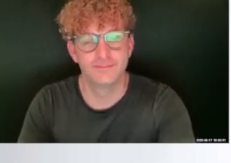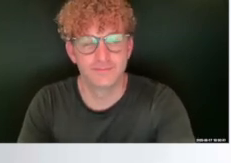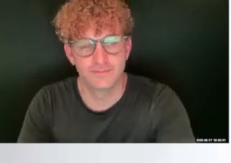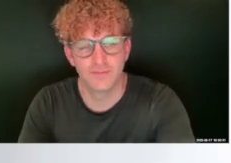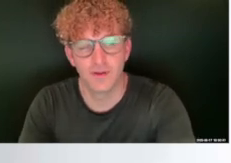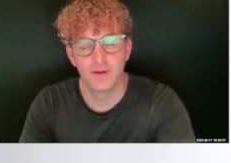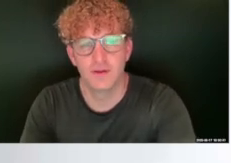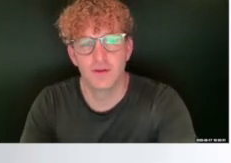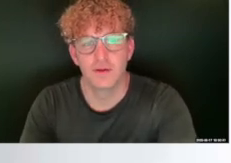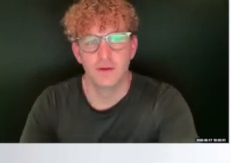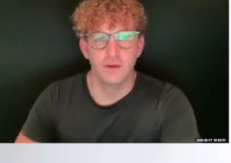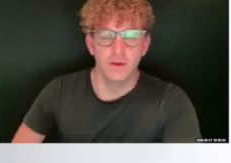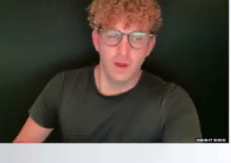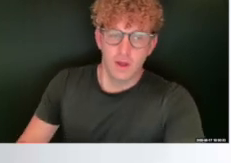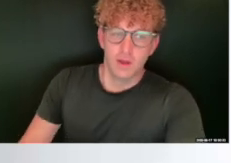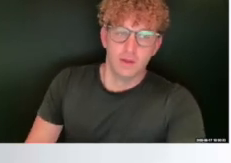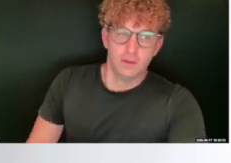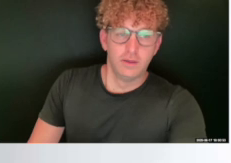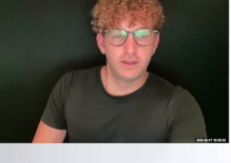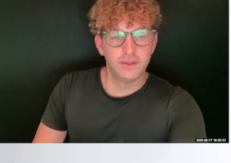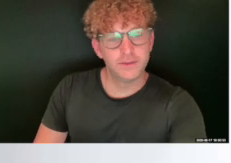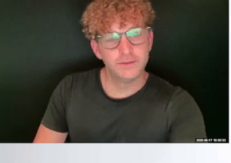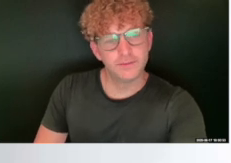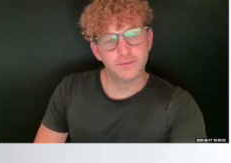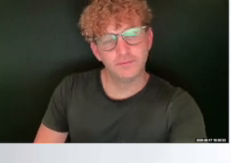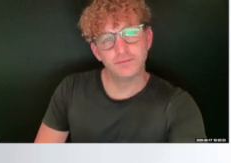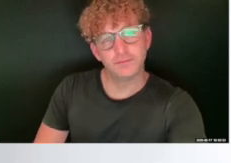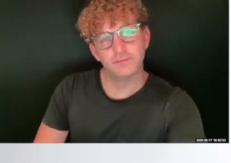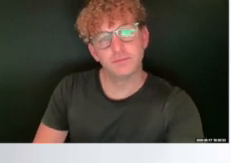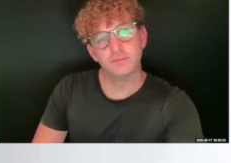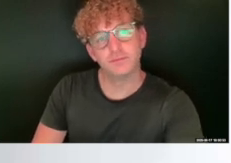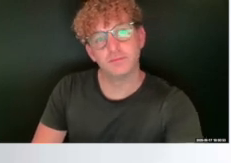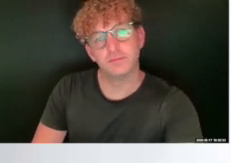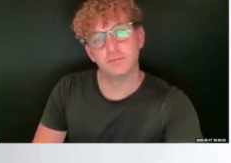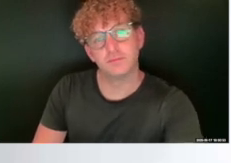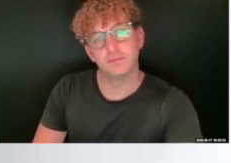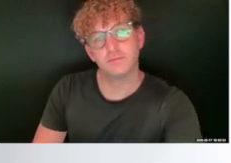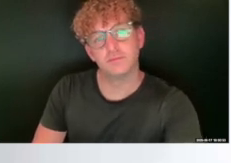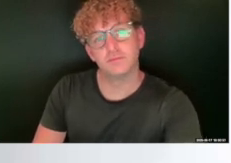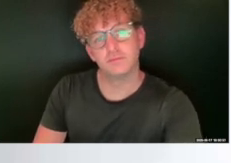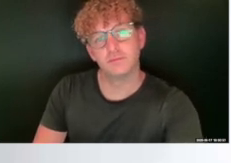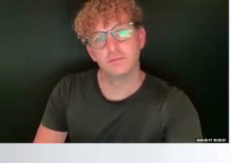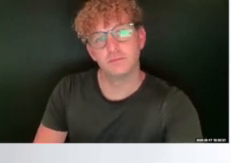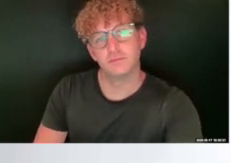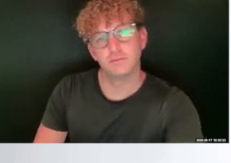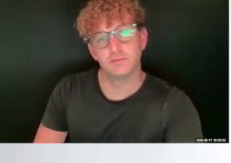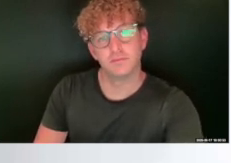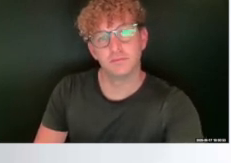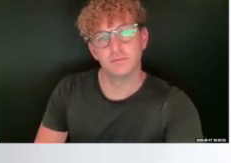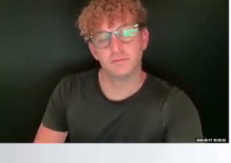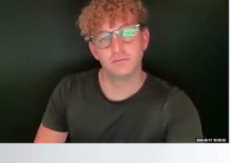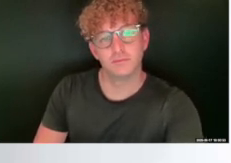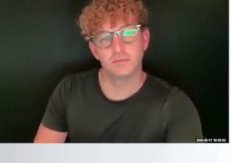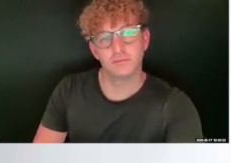The Clean Truck and Bus Voucher Incentive Project, better known as HVIP, provides point-of-sale discounts to help reduce the